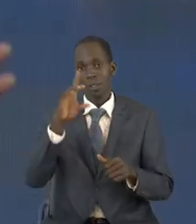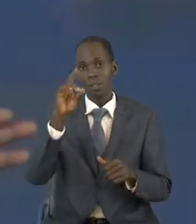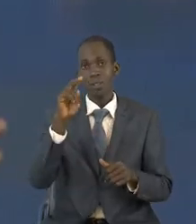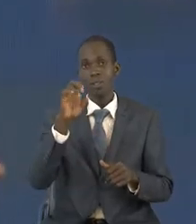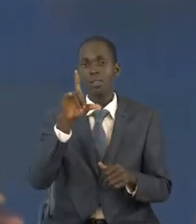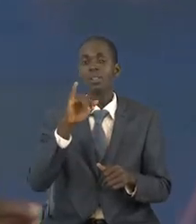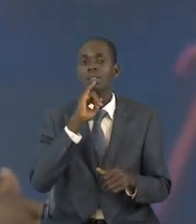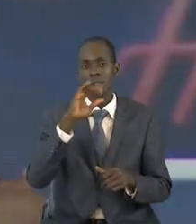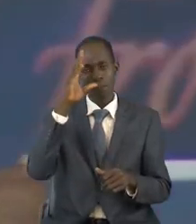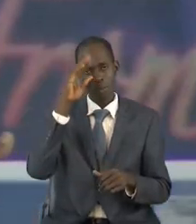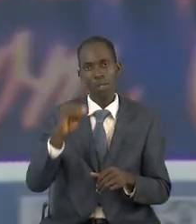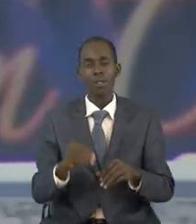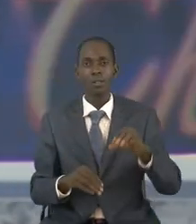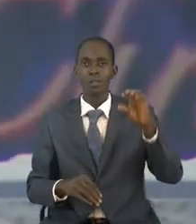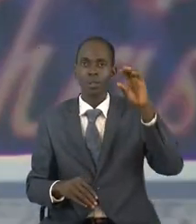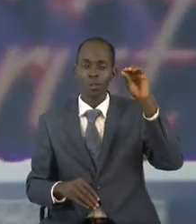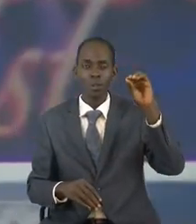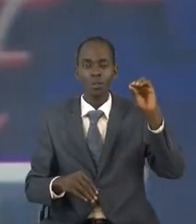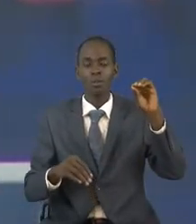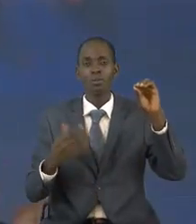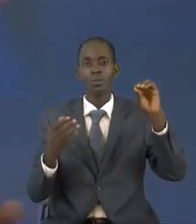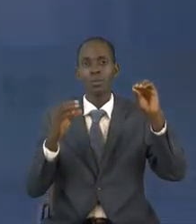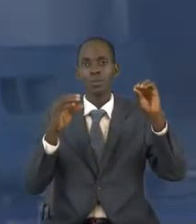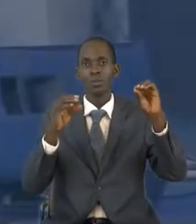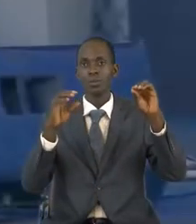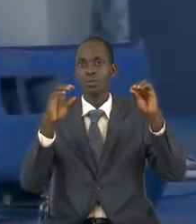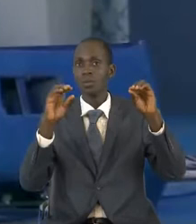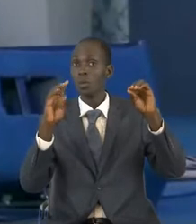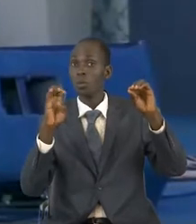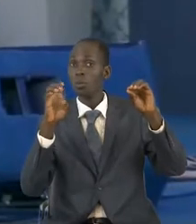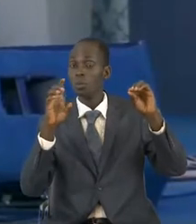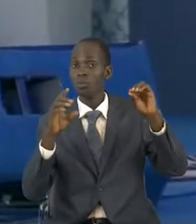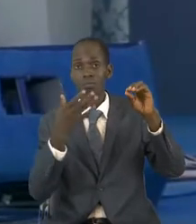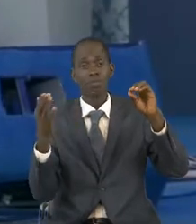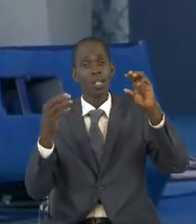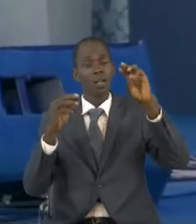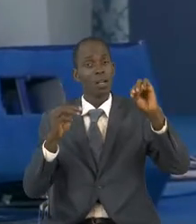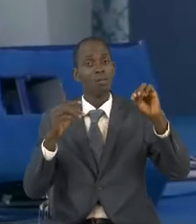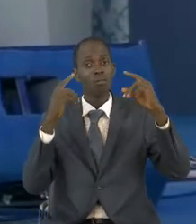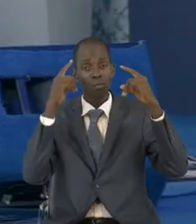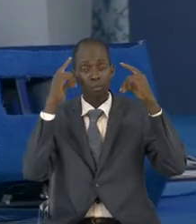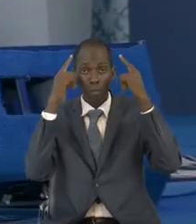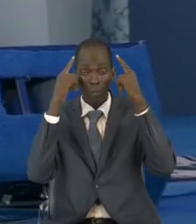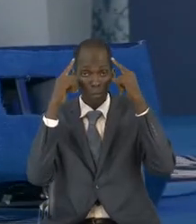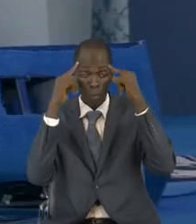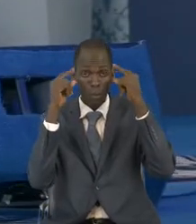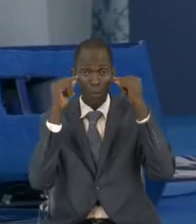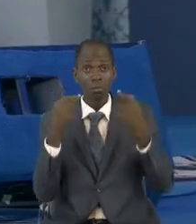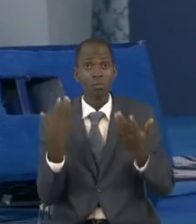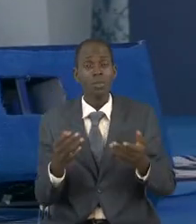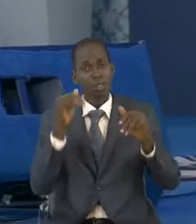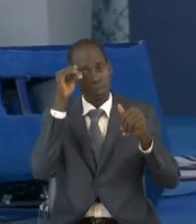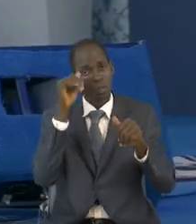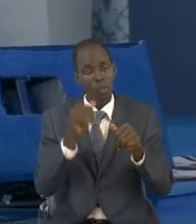remember Moses? You remember Isaac? You remember Noah? You remember Isaiah? You remember